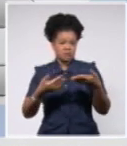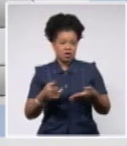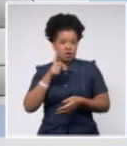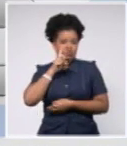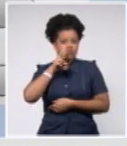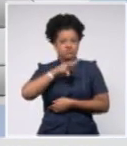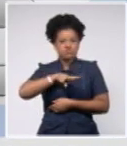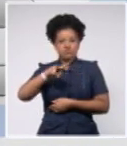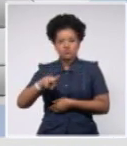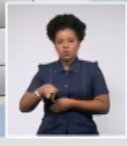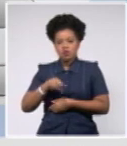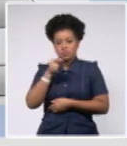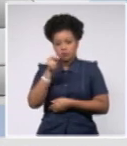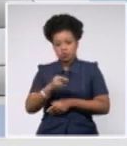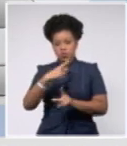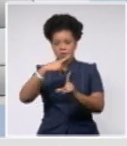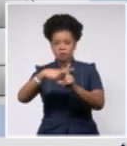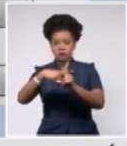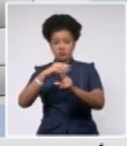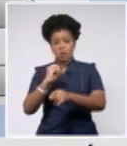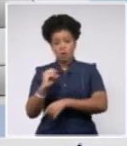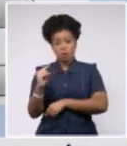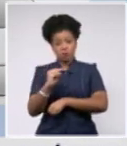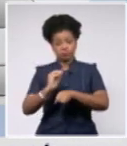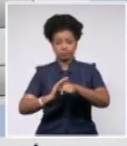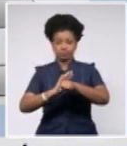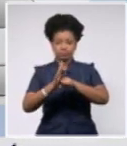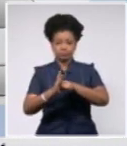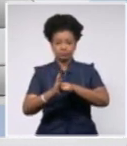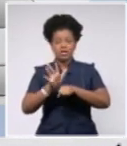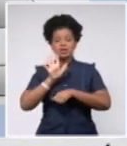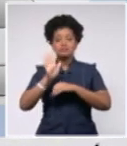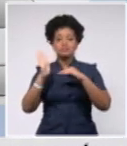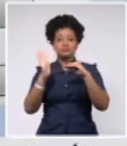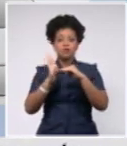pandemic began to